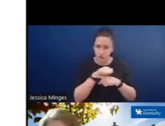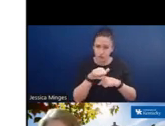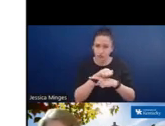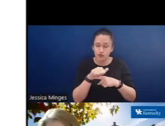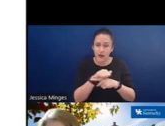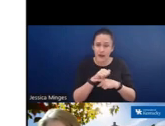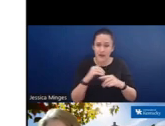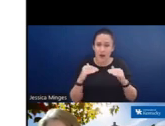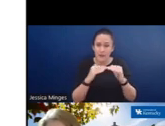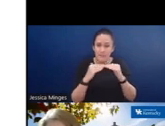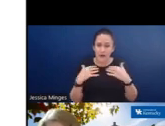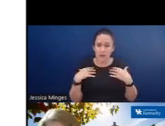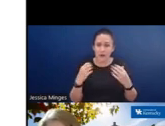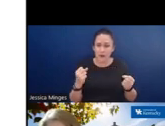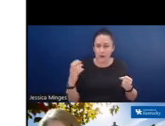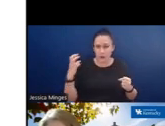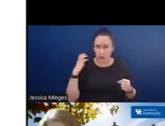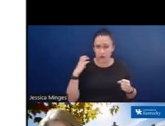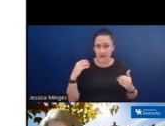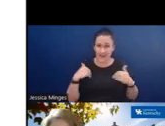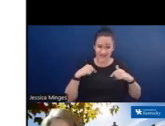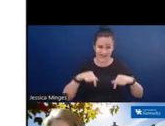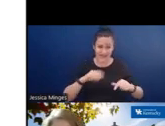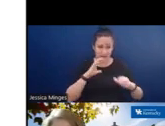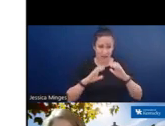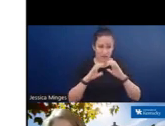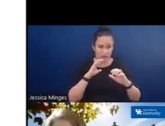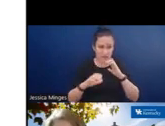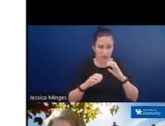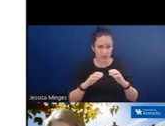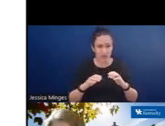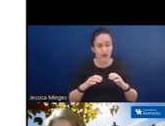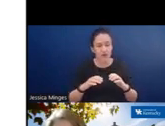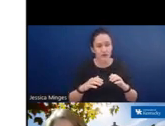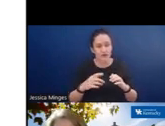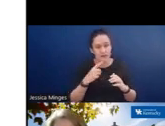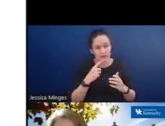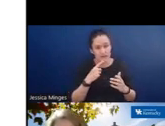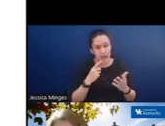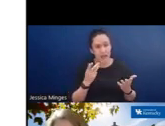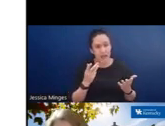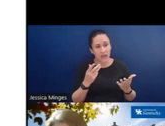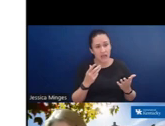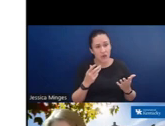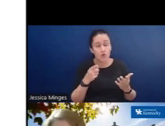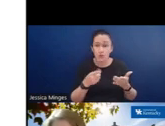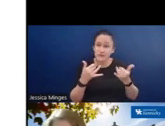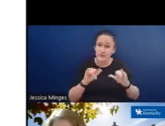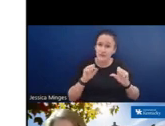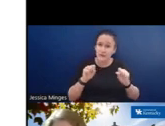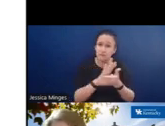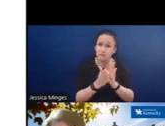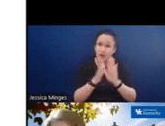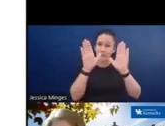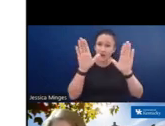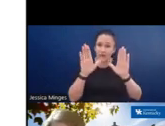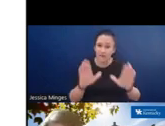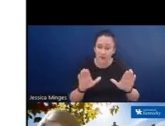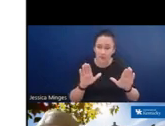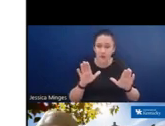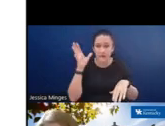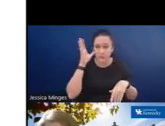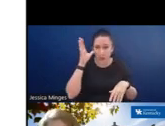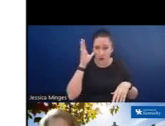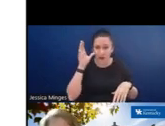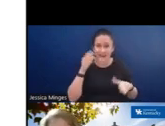recovery coaches to have those conversations with people to say that you can still be a fabulous parent. And whether they're, even if